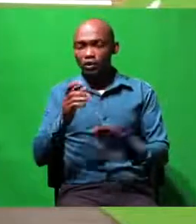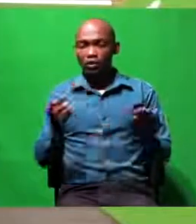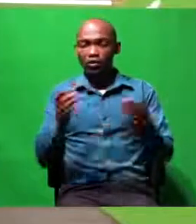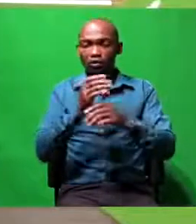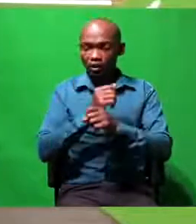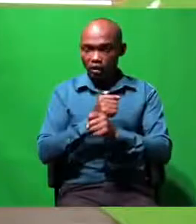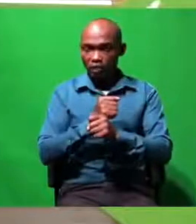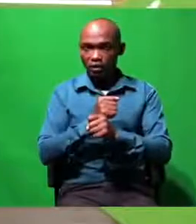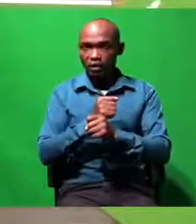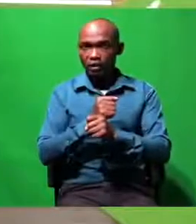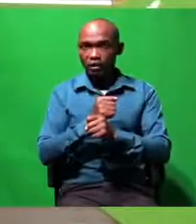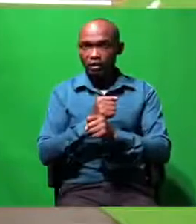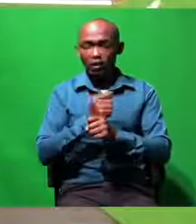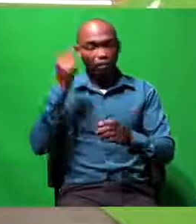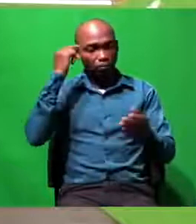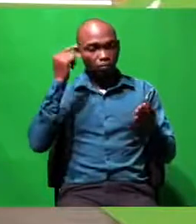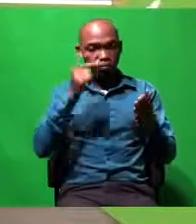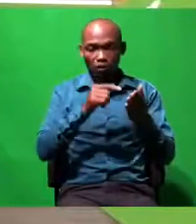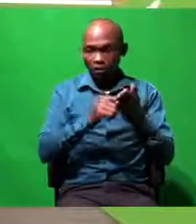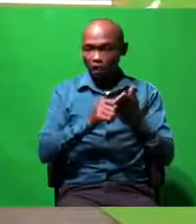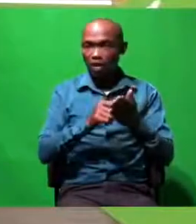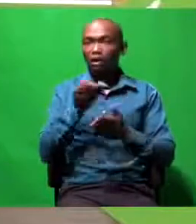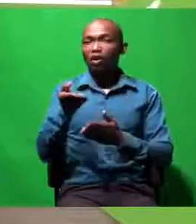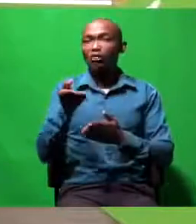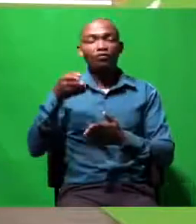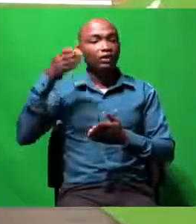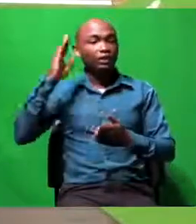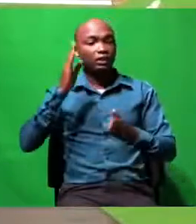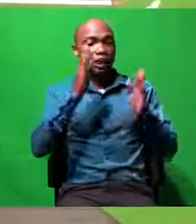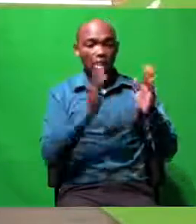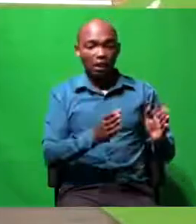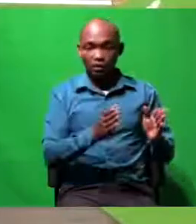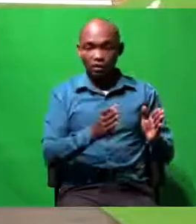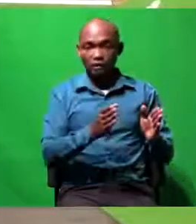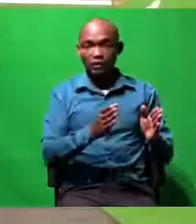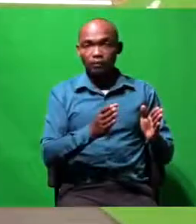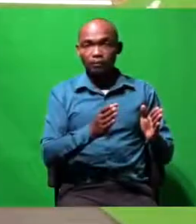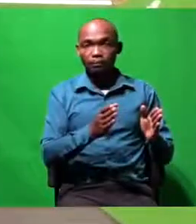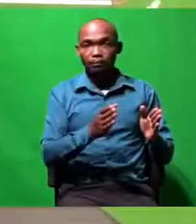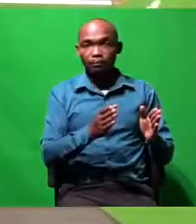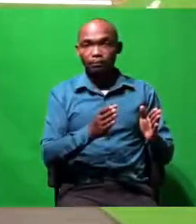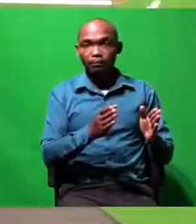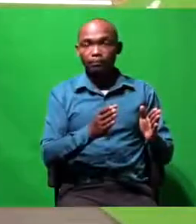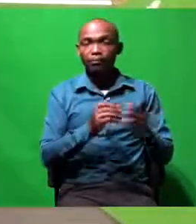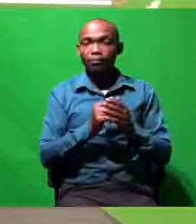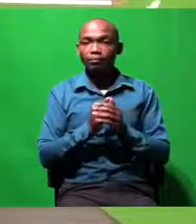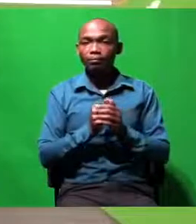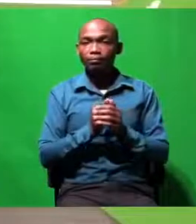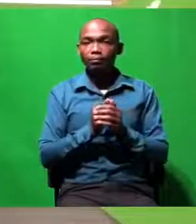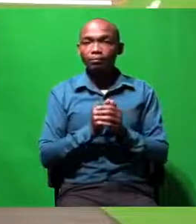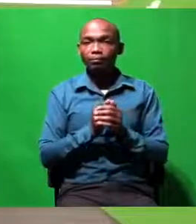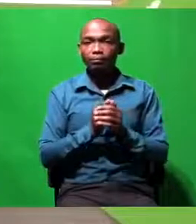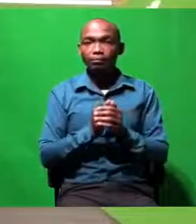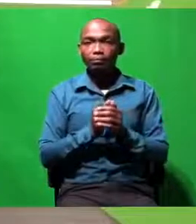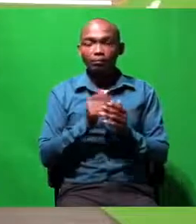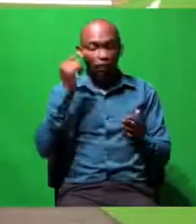Can you get the concept of the central government? So, can you tell me, the